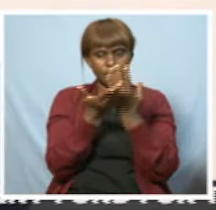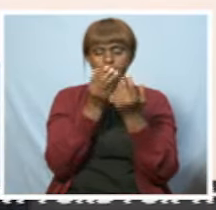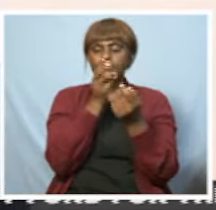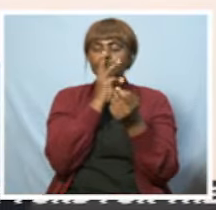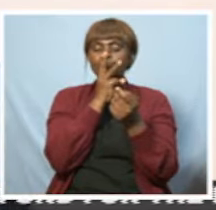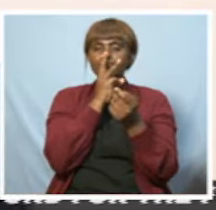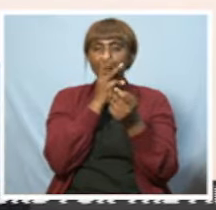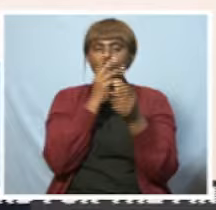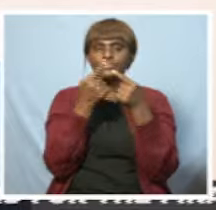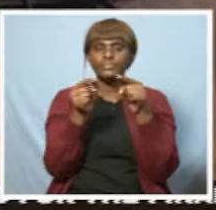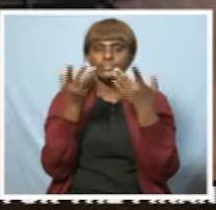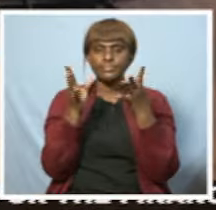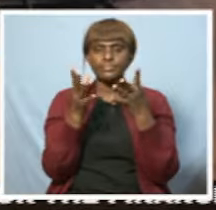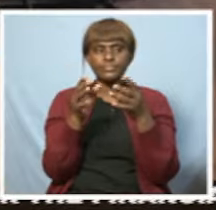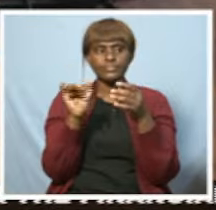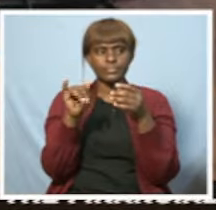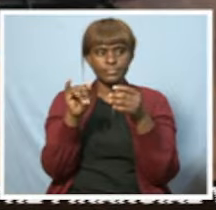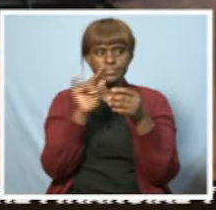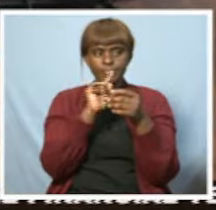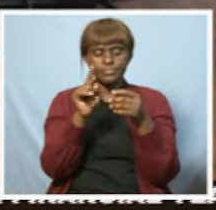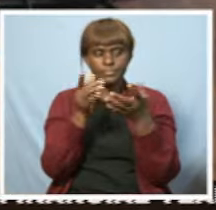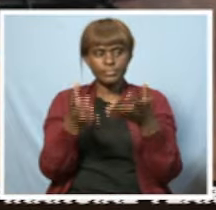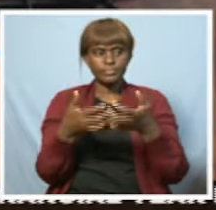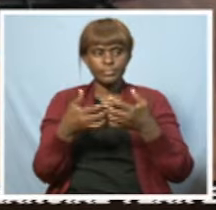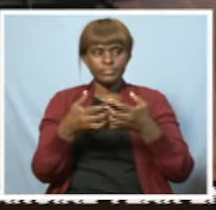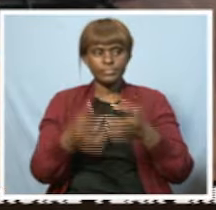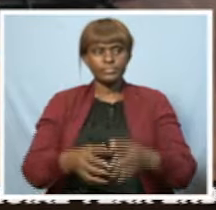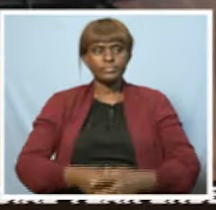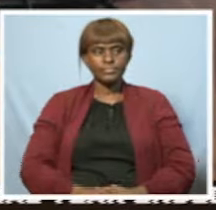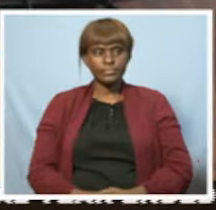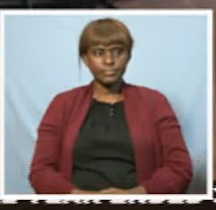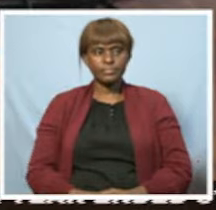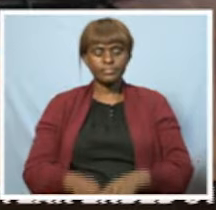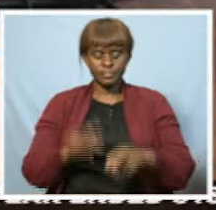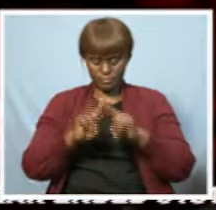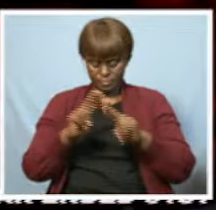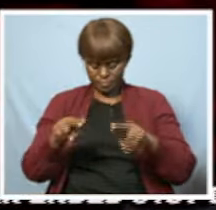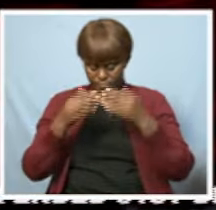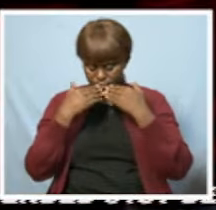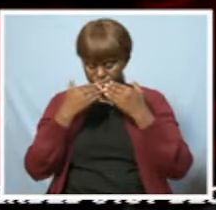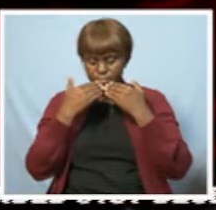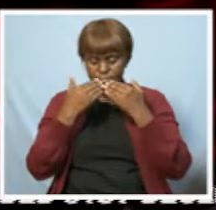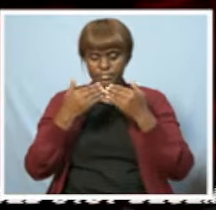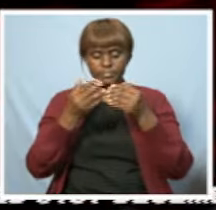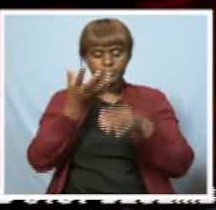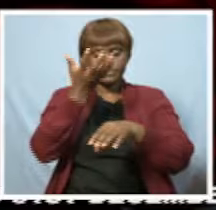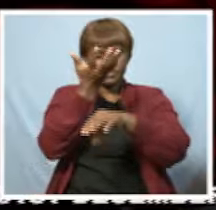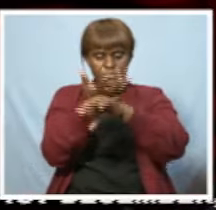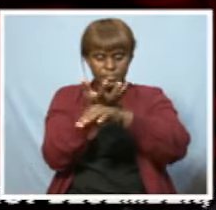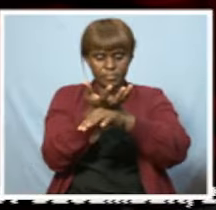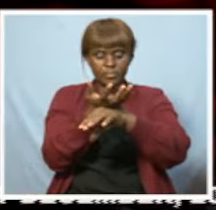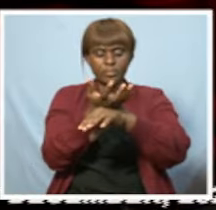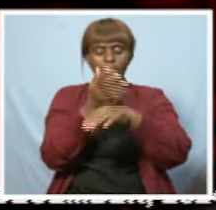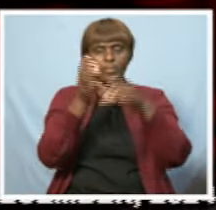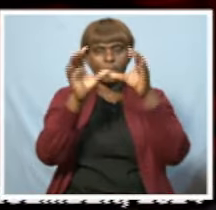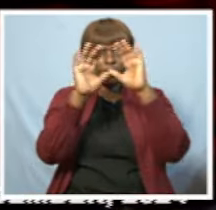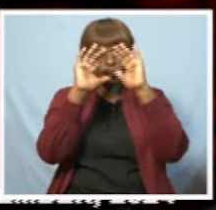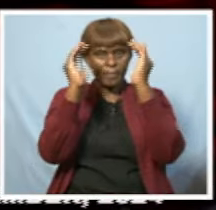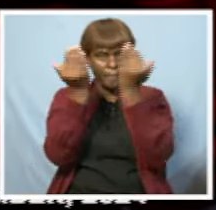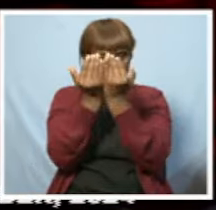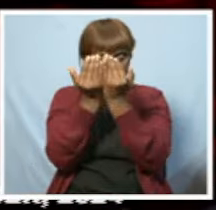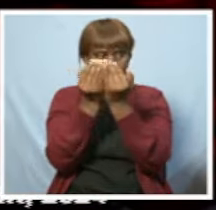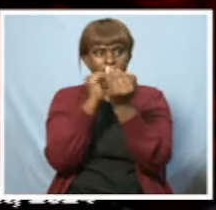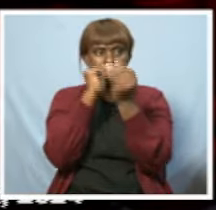done. Yes, engineer. Thank you, Chair. The tanks, the time the contractors drilling were